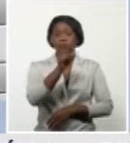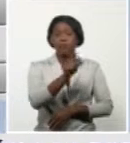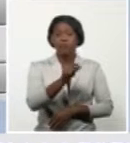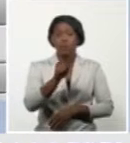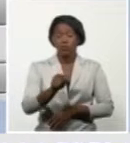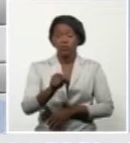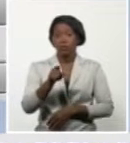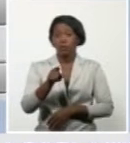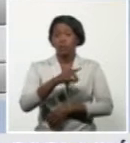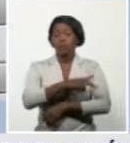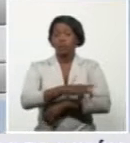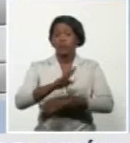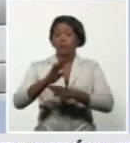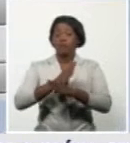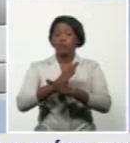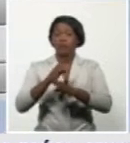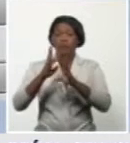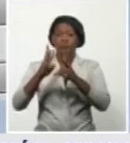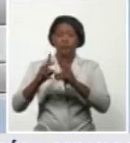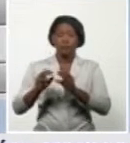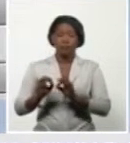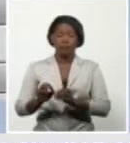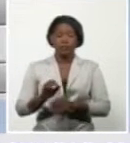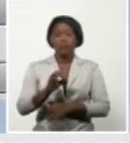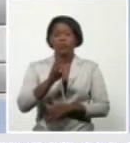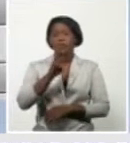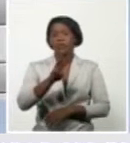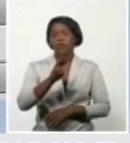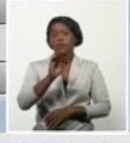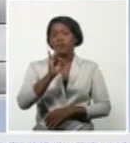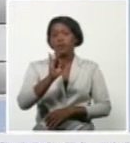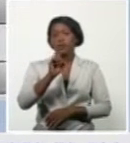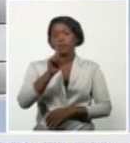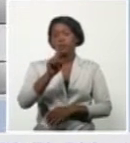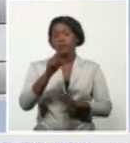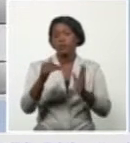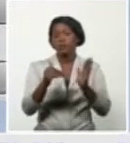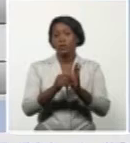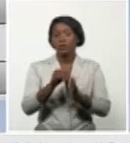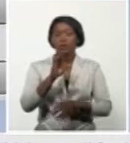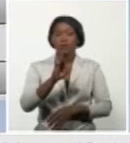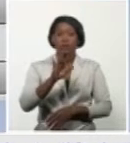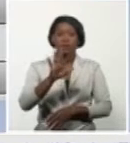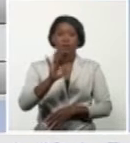2,913 people died in the world in one day, accumulating